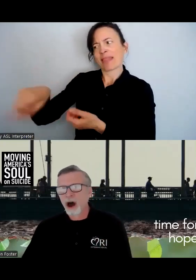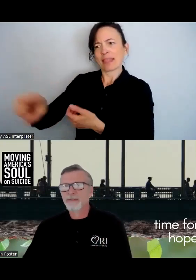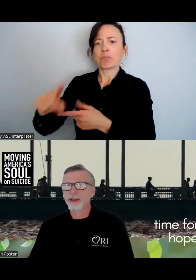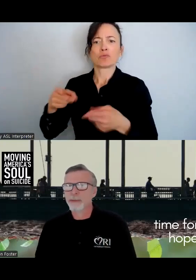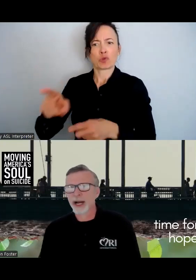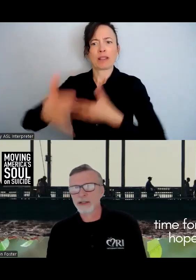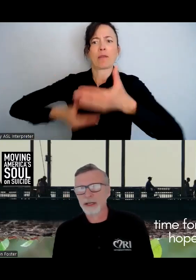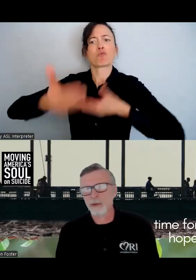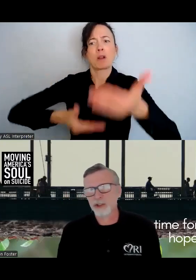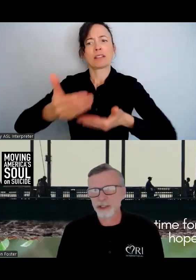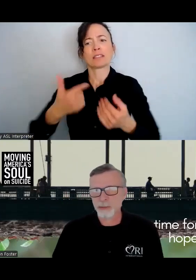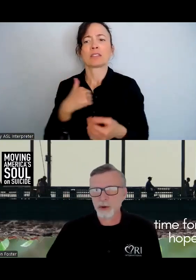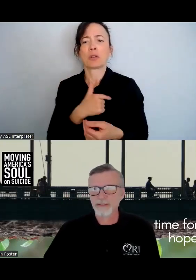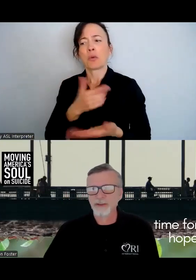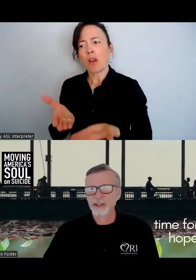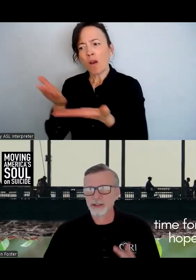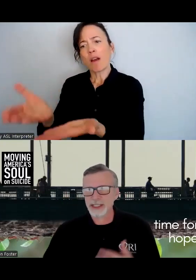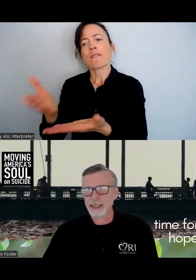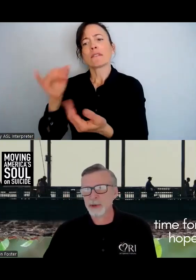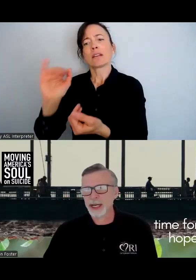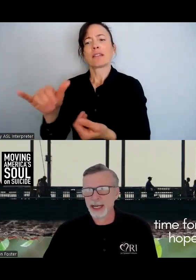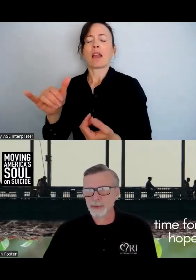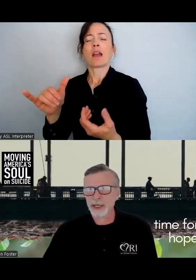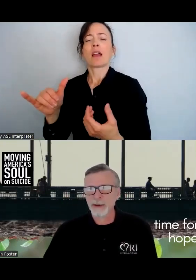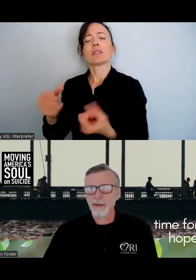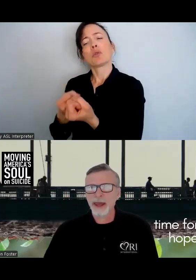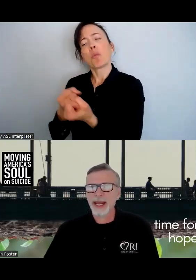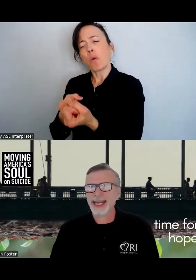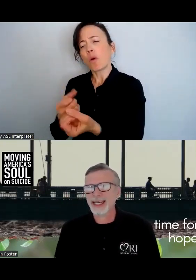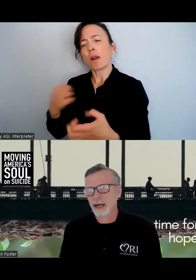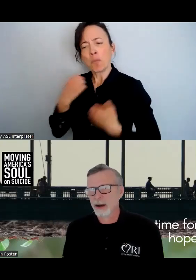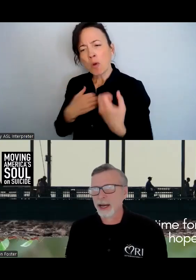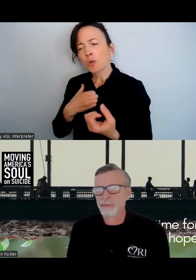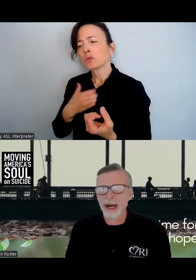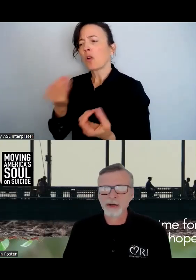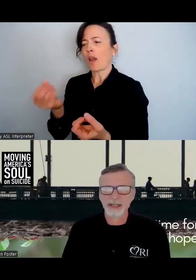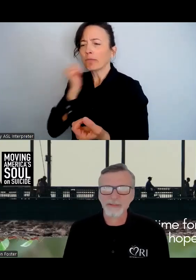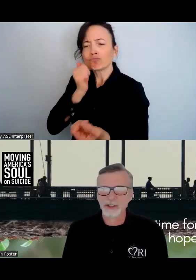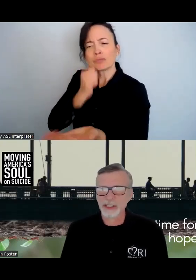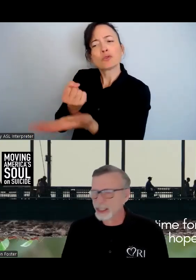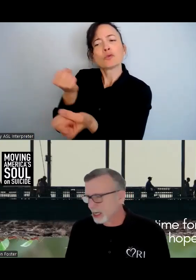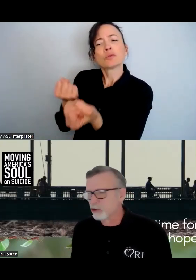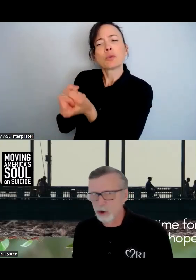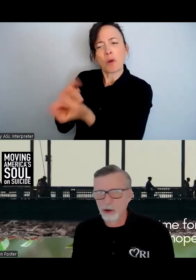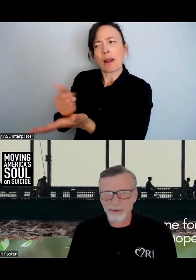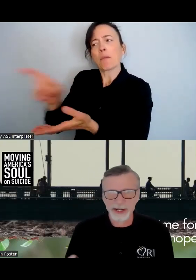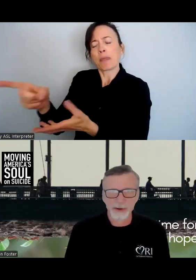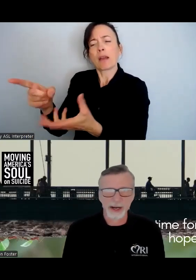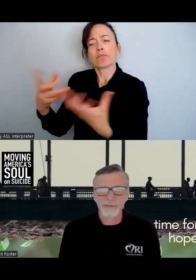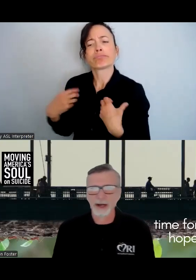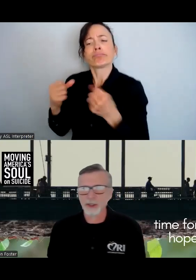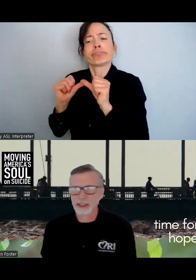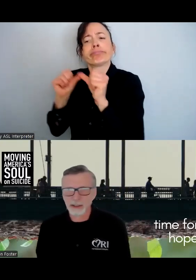we offer that practical and emotional support that fosters deeper engagement in care and empowers individuals to take control of